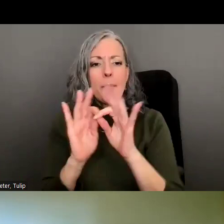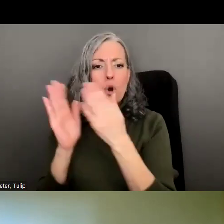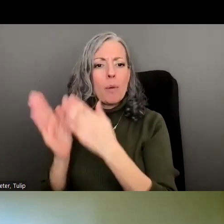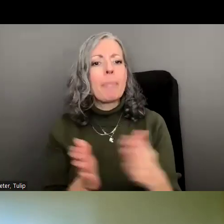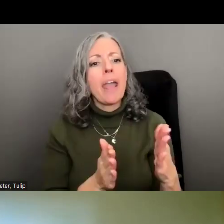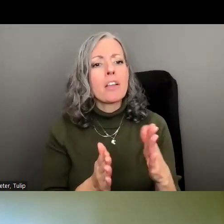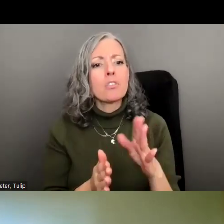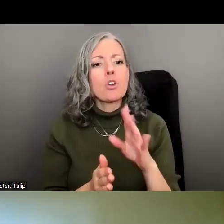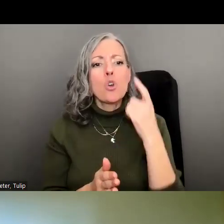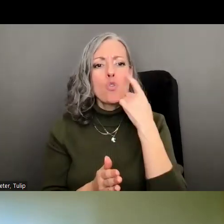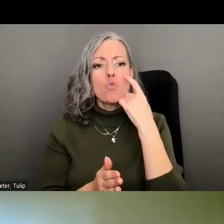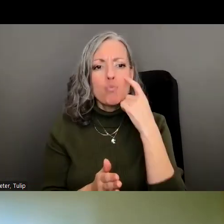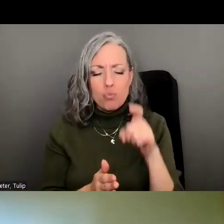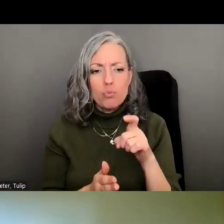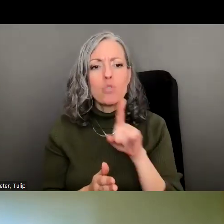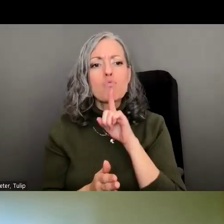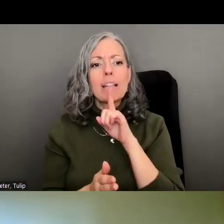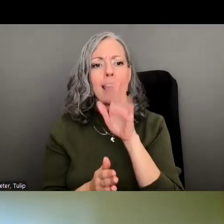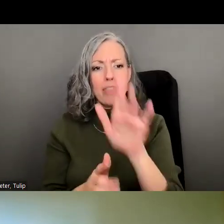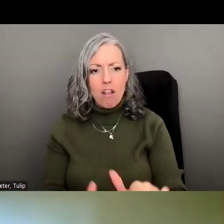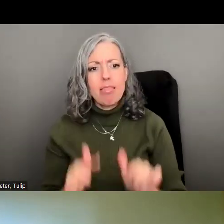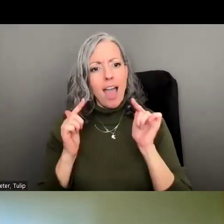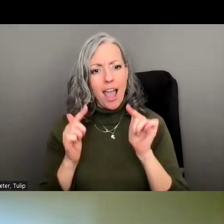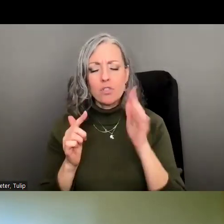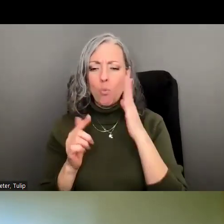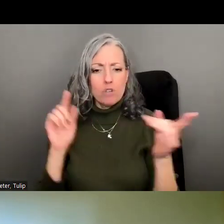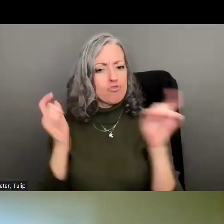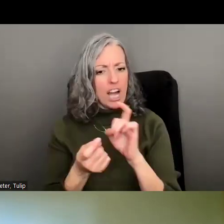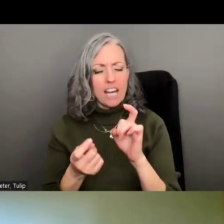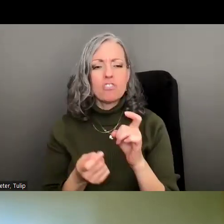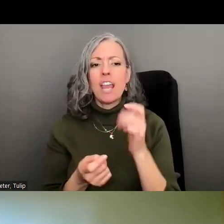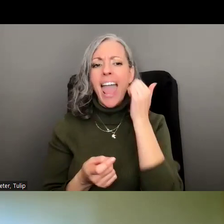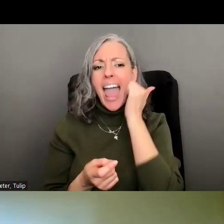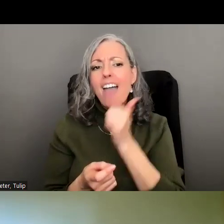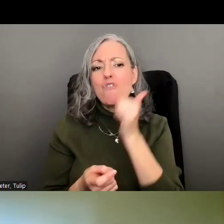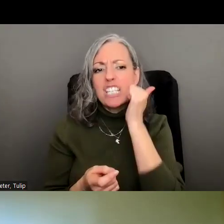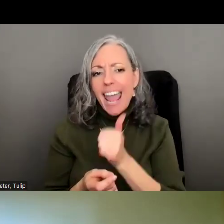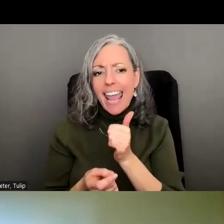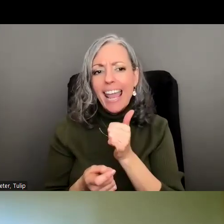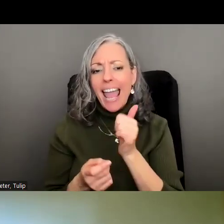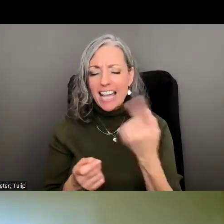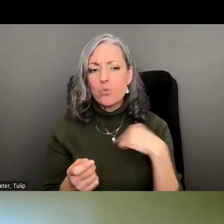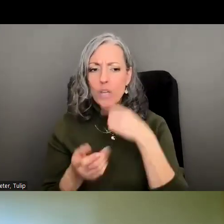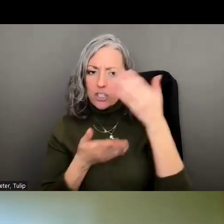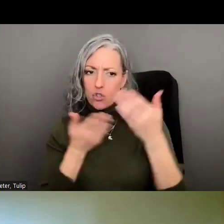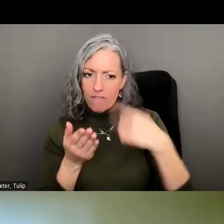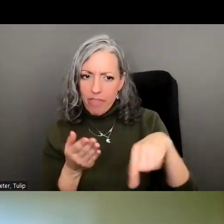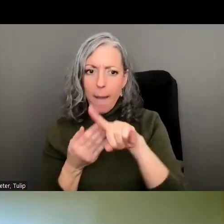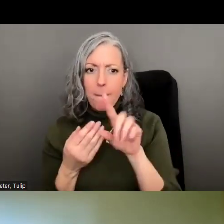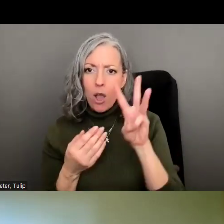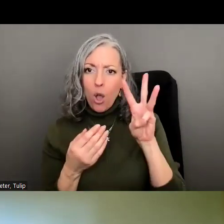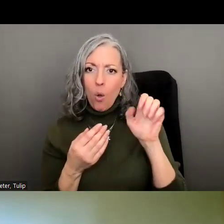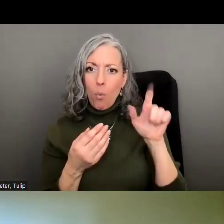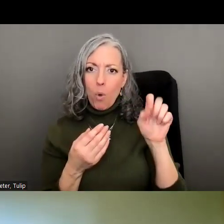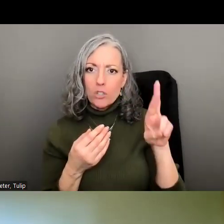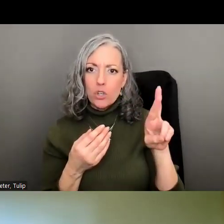realized, will be transformative to the lives of the people we serve every day as area agencies on aging. Walter is a